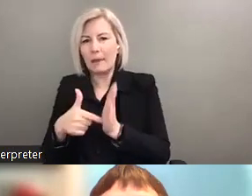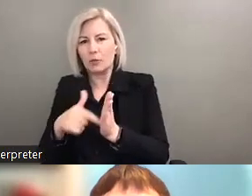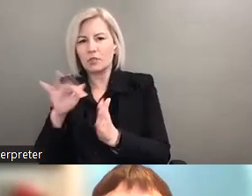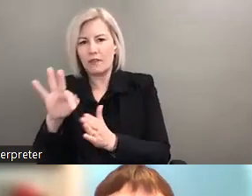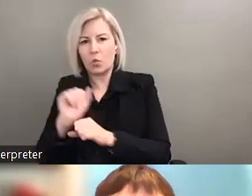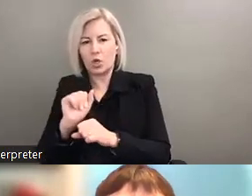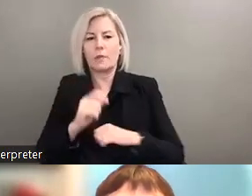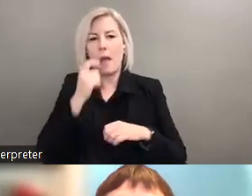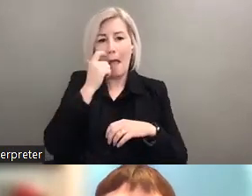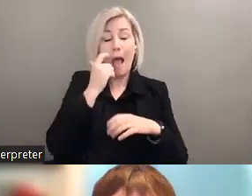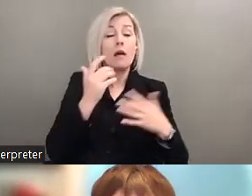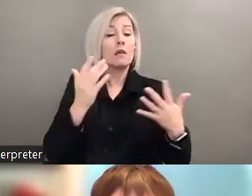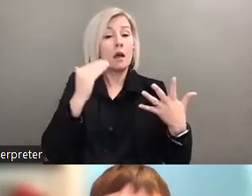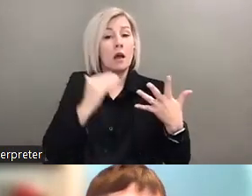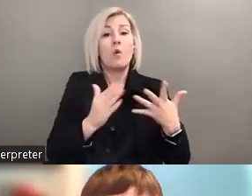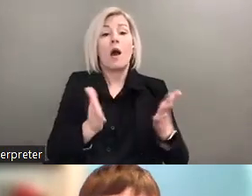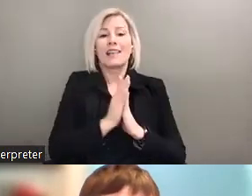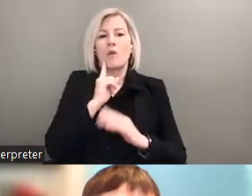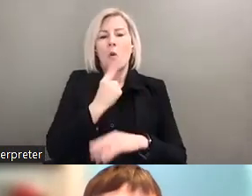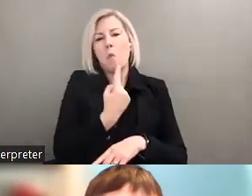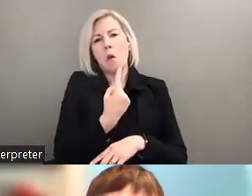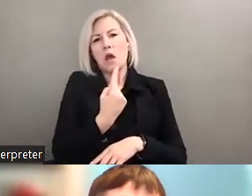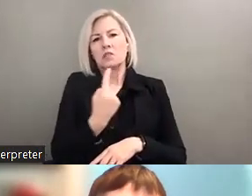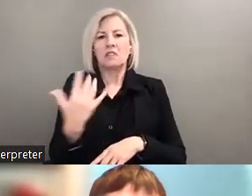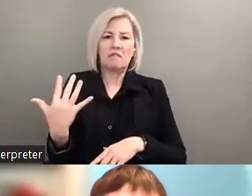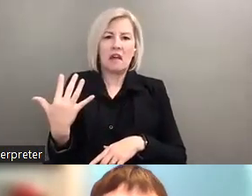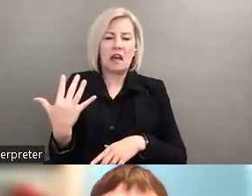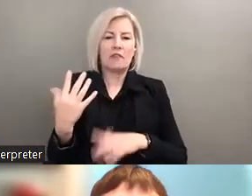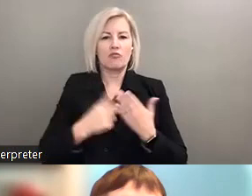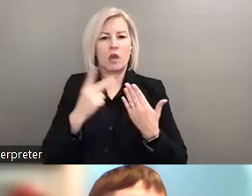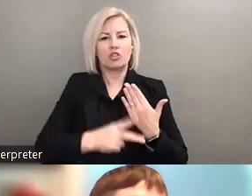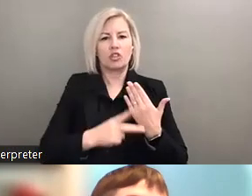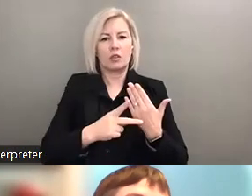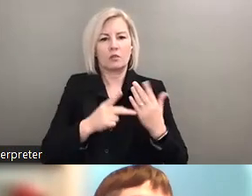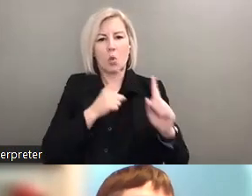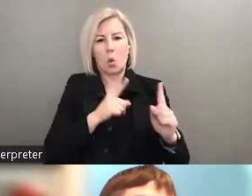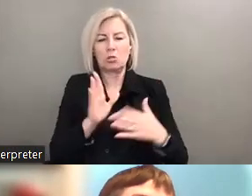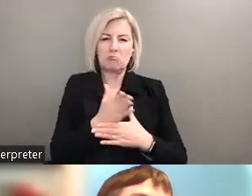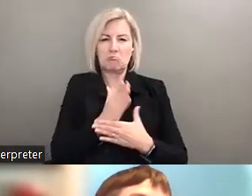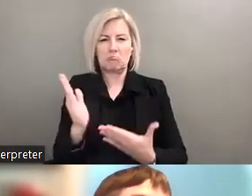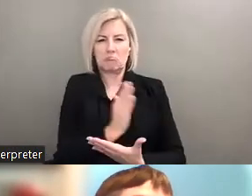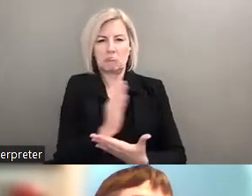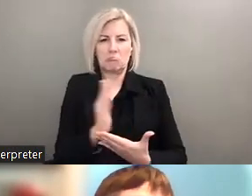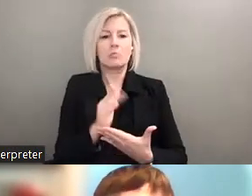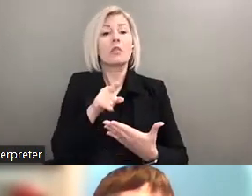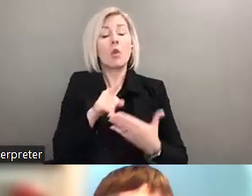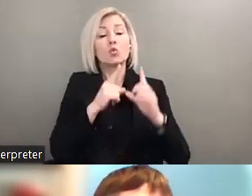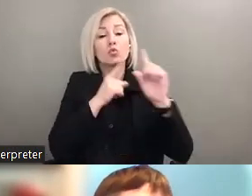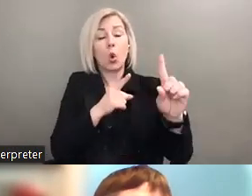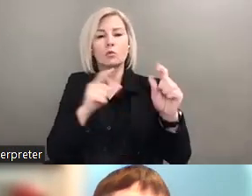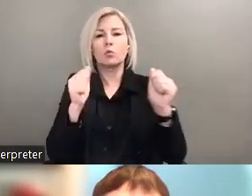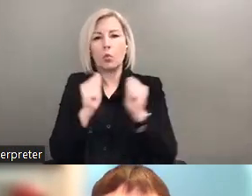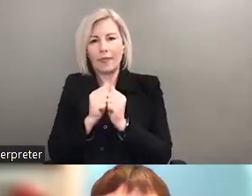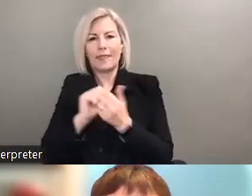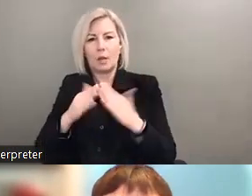After that, we'll ask for between 1 and 5 project goals. These goals, along with the community